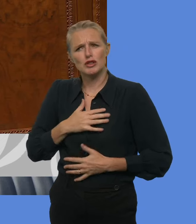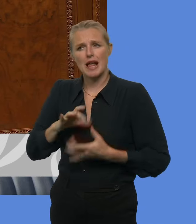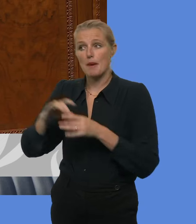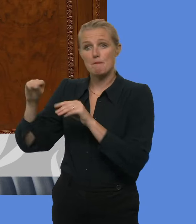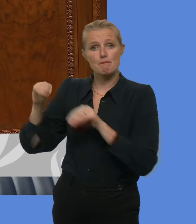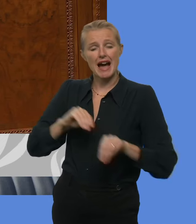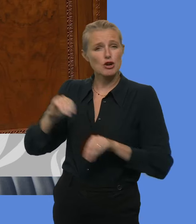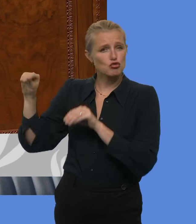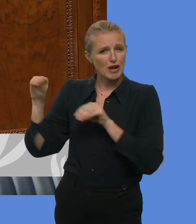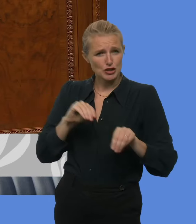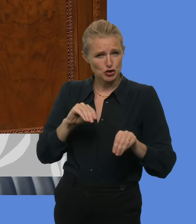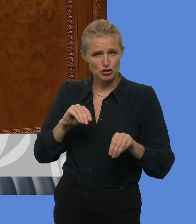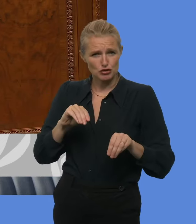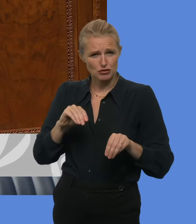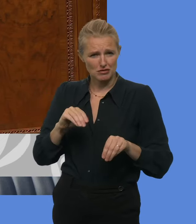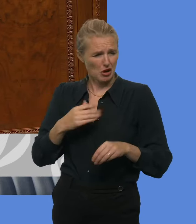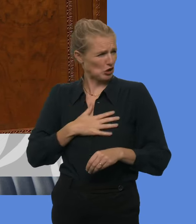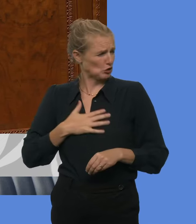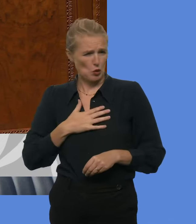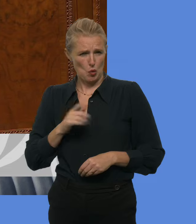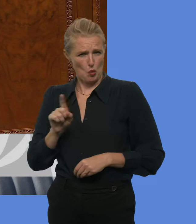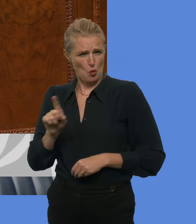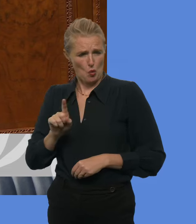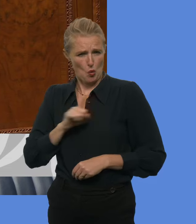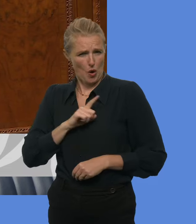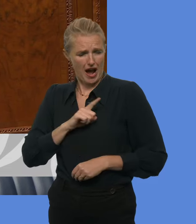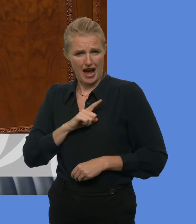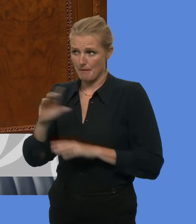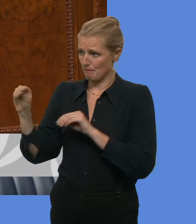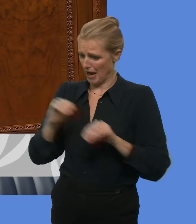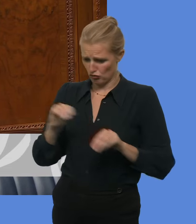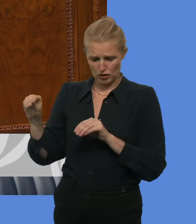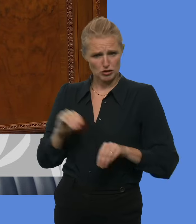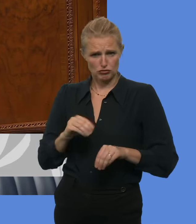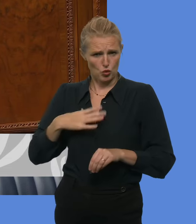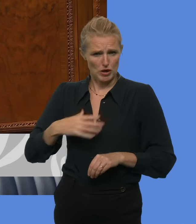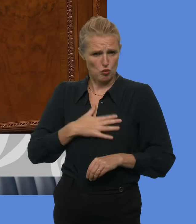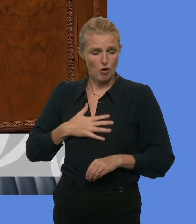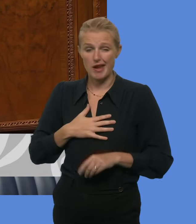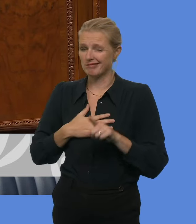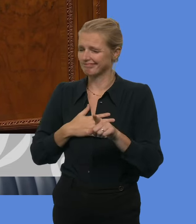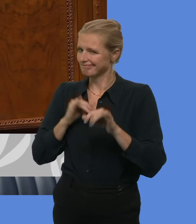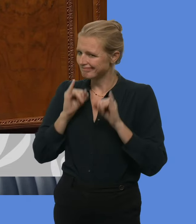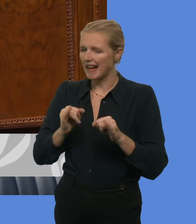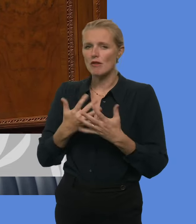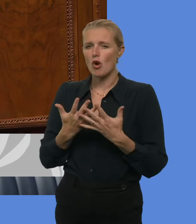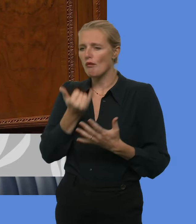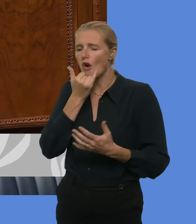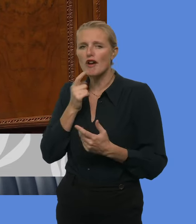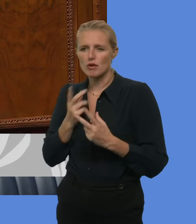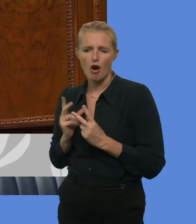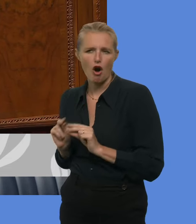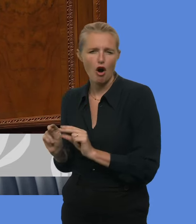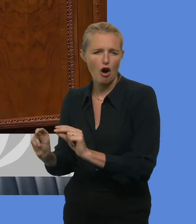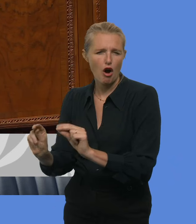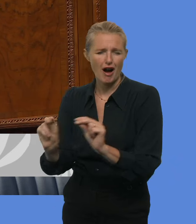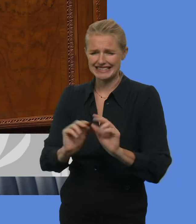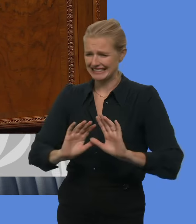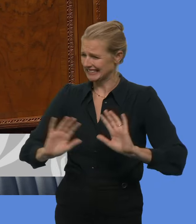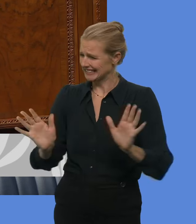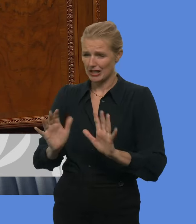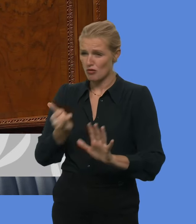Minister, there's nothing legitimate to be concerned about. When talking about migration, there's misinformation which definitely needs challenged and refuted. Will